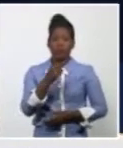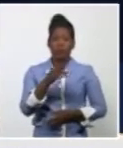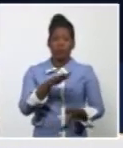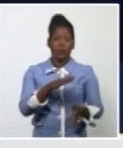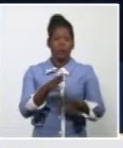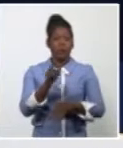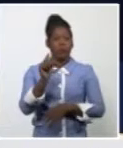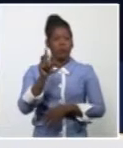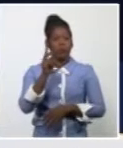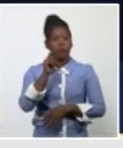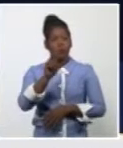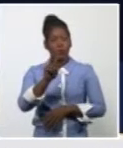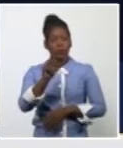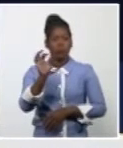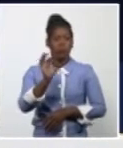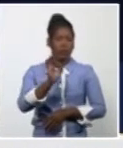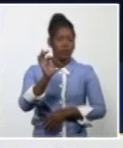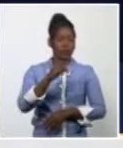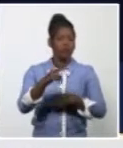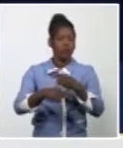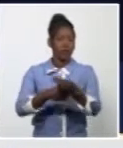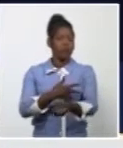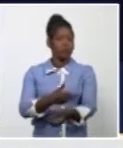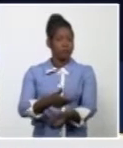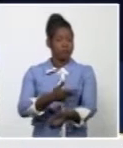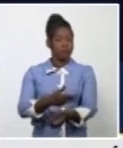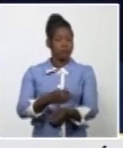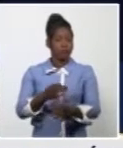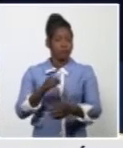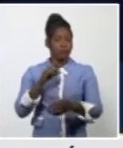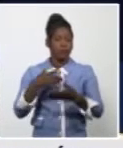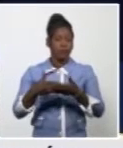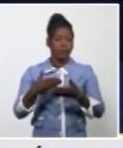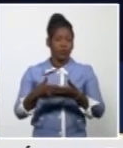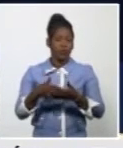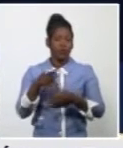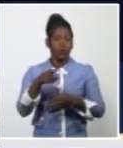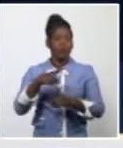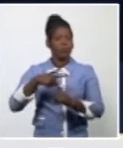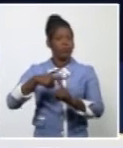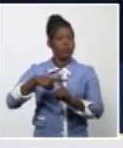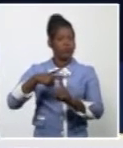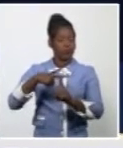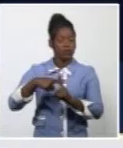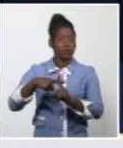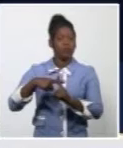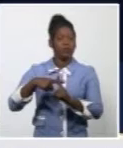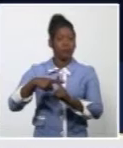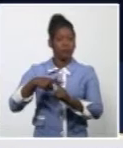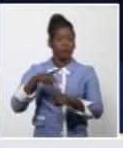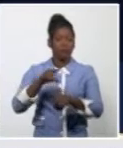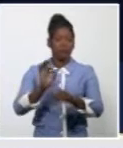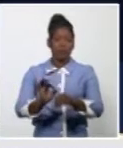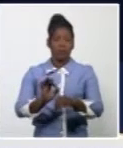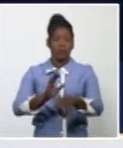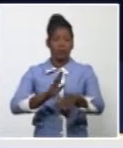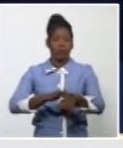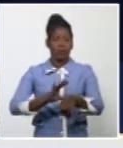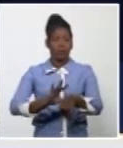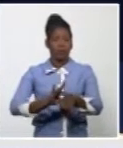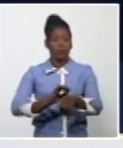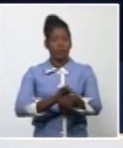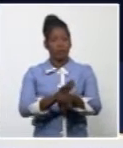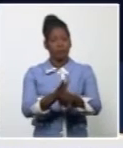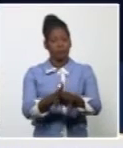2,005 have tested positive of the disease, 2% of all the processed